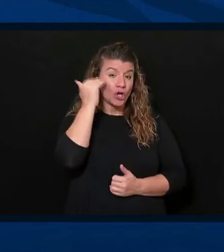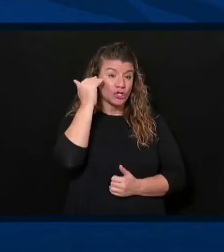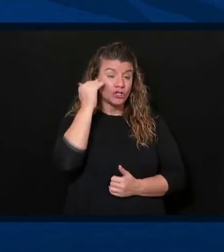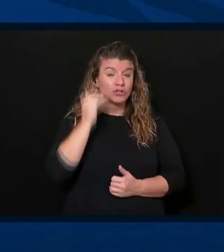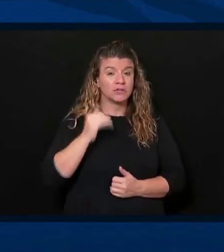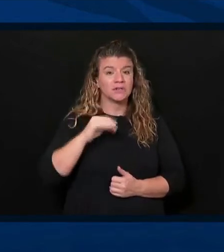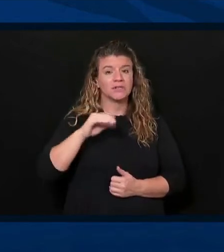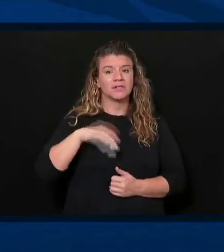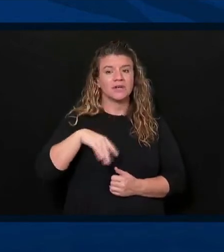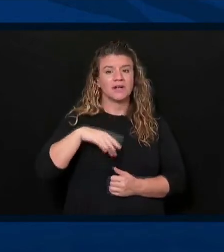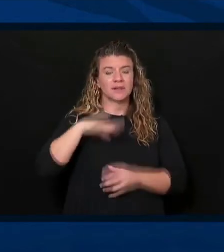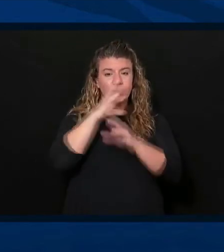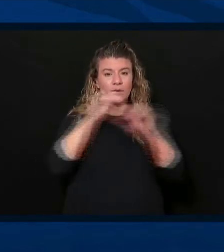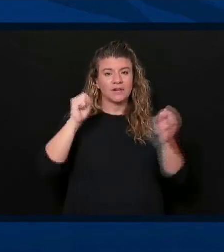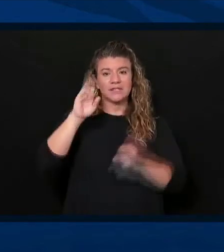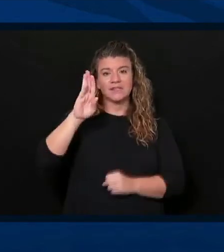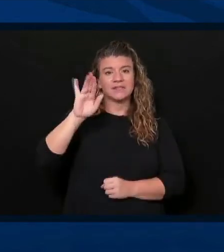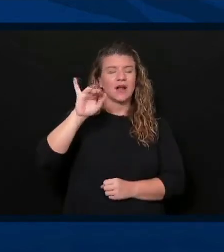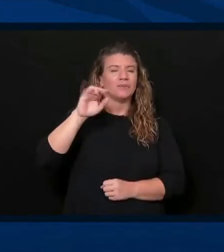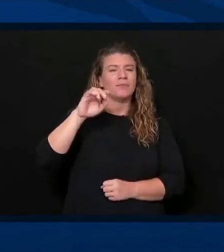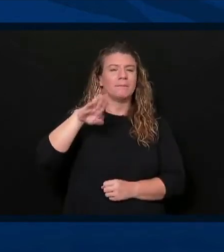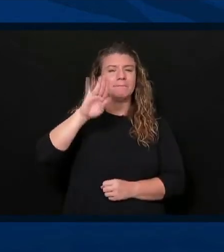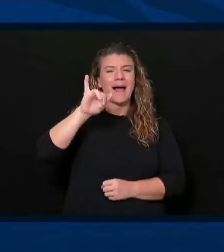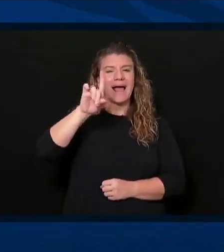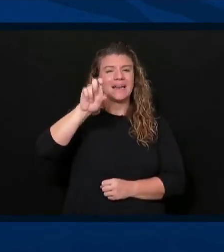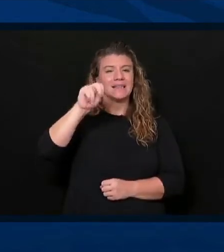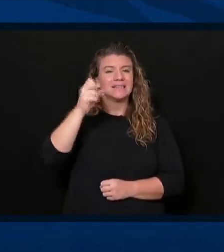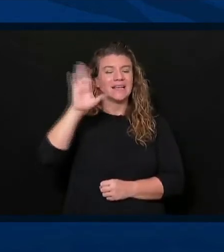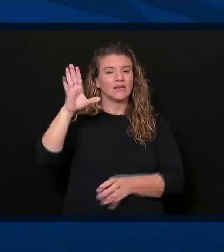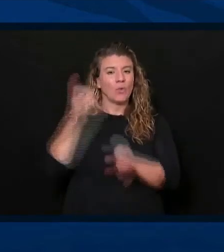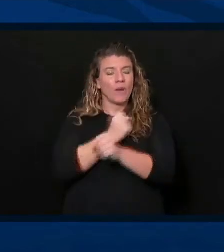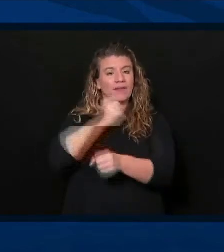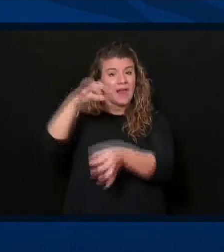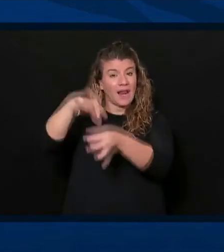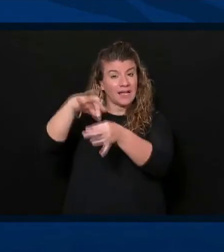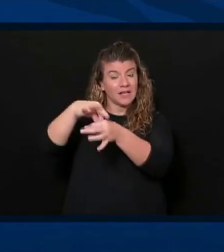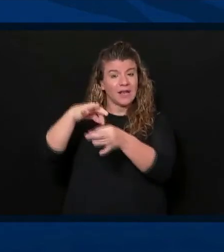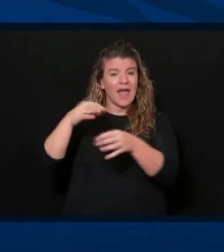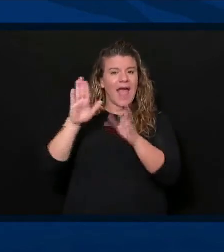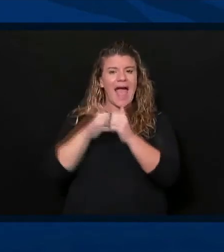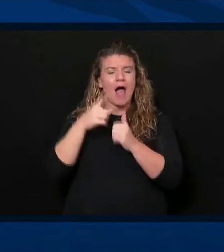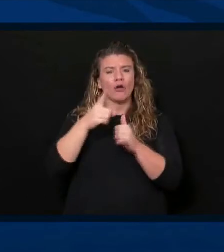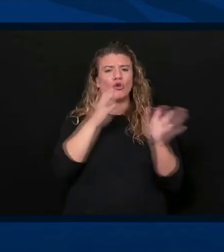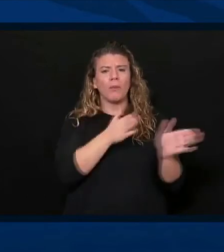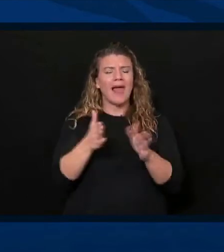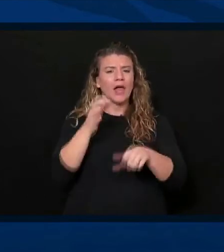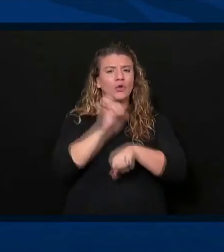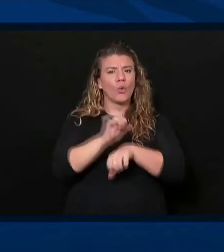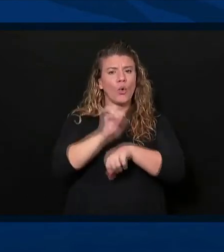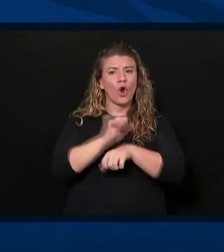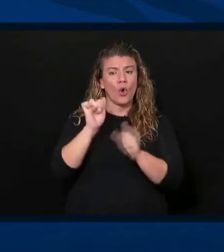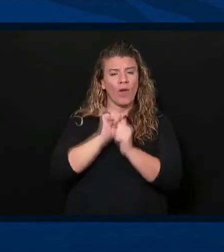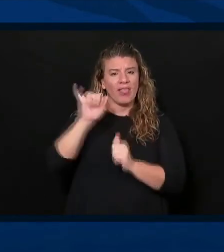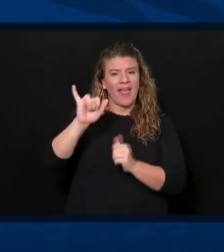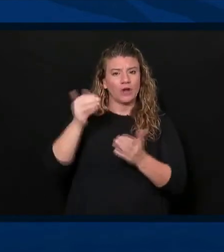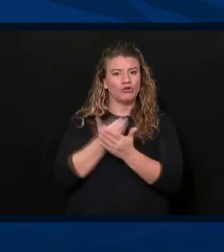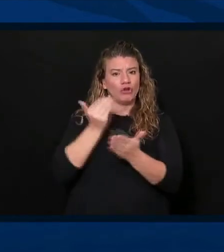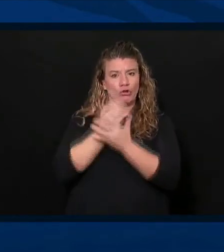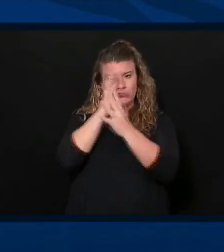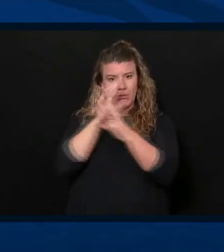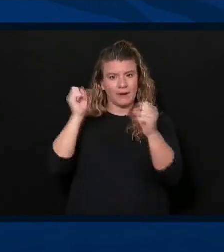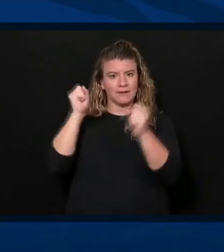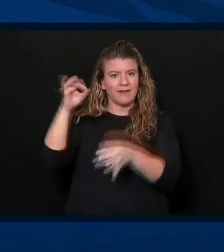Biden's victory of the election? And if so, how do you plan to work with the president-elect's approach to the coronavirus